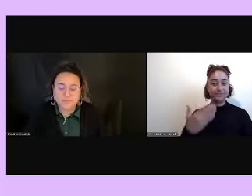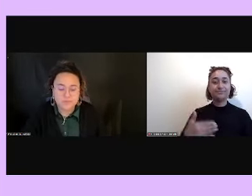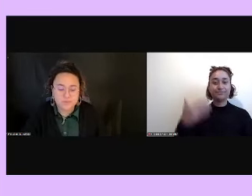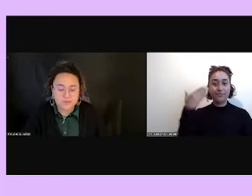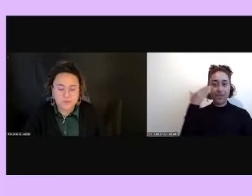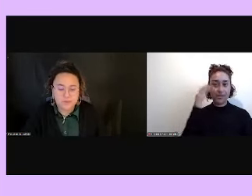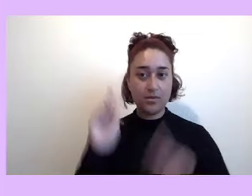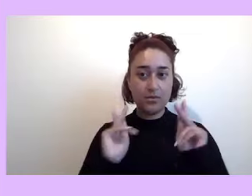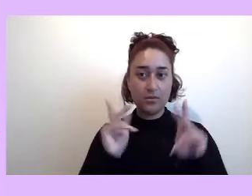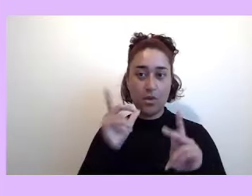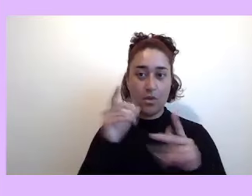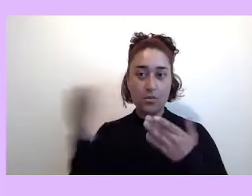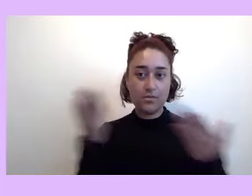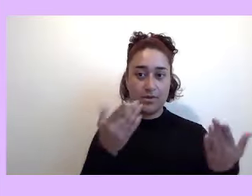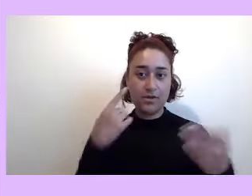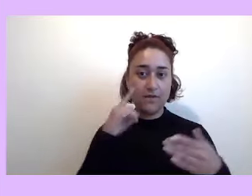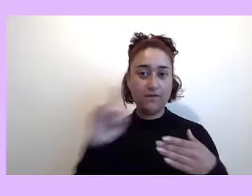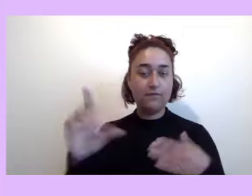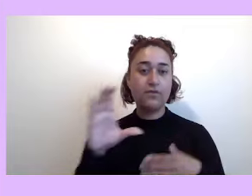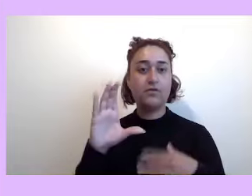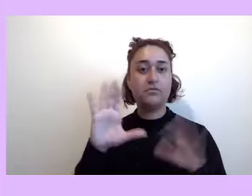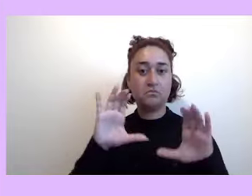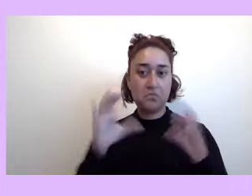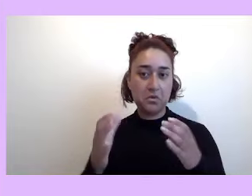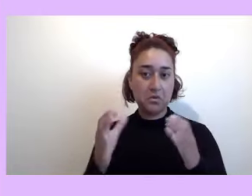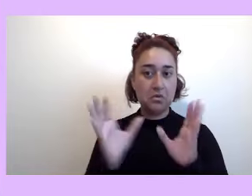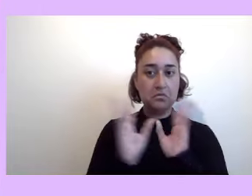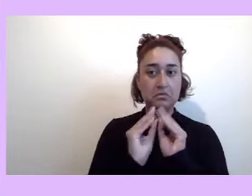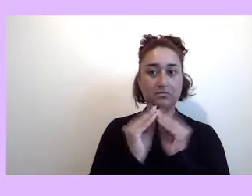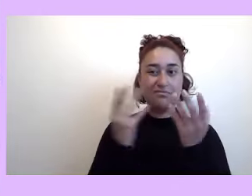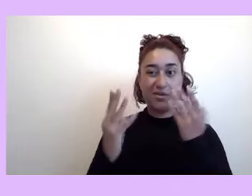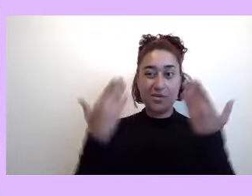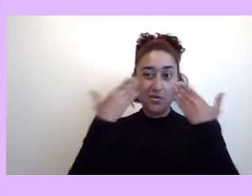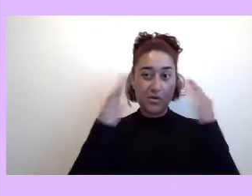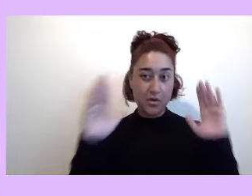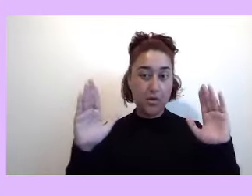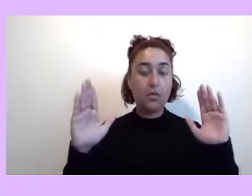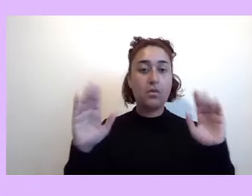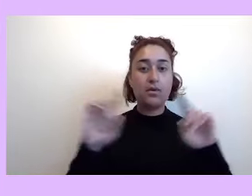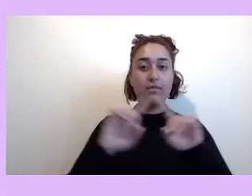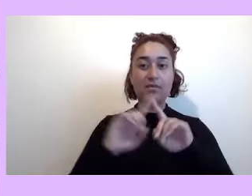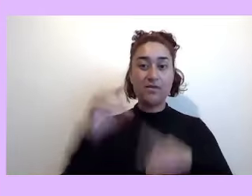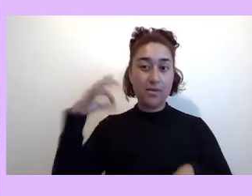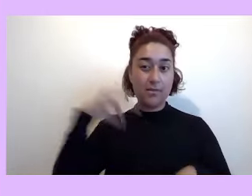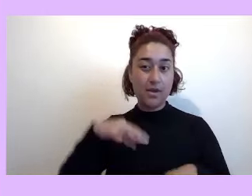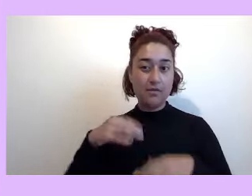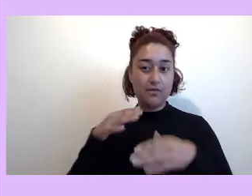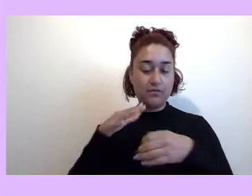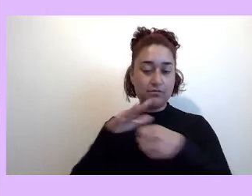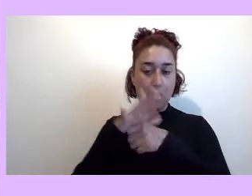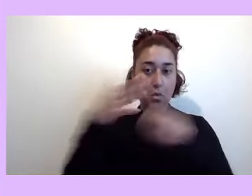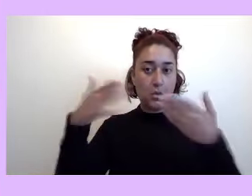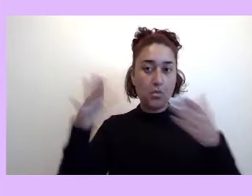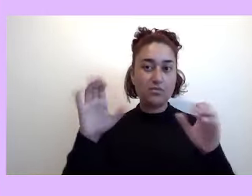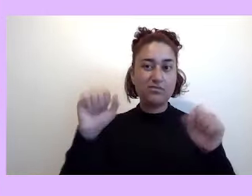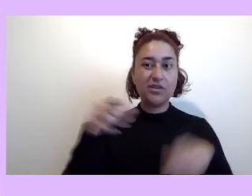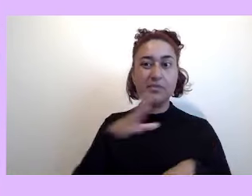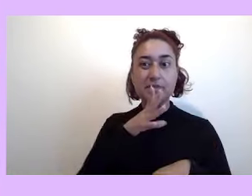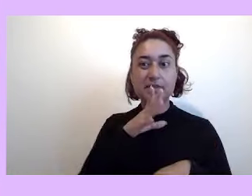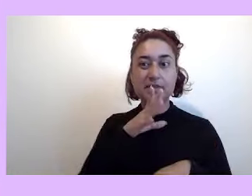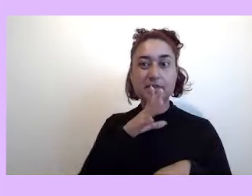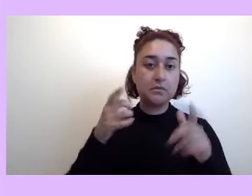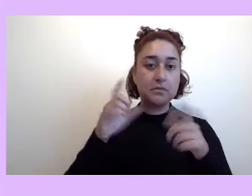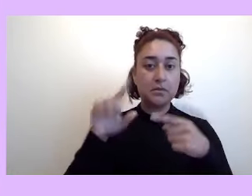who have been here for the cohort convening might have this information already, but for the benefit of the whole room, Could you just speak very quickly